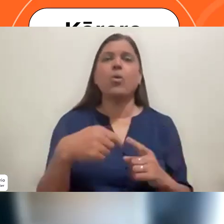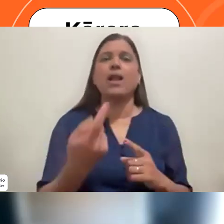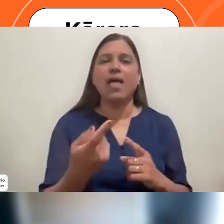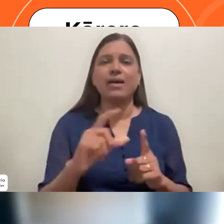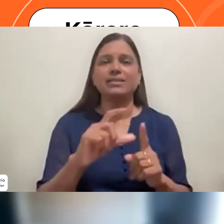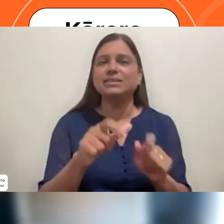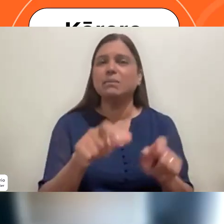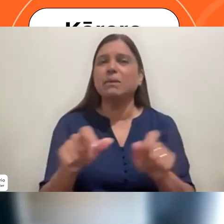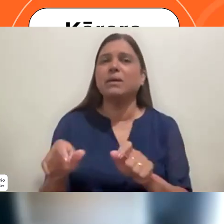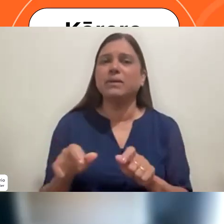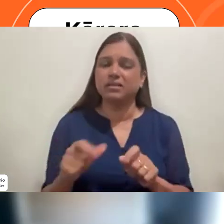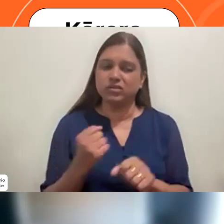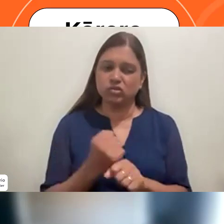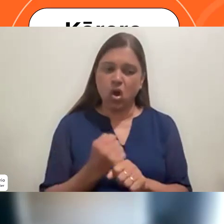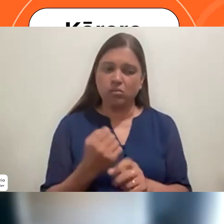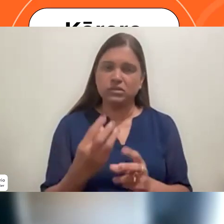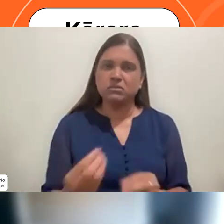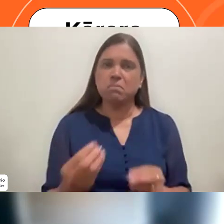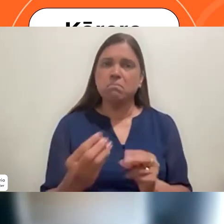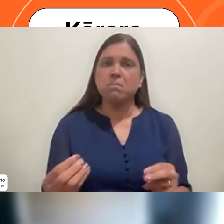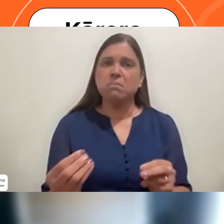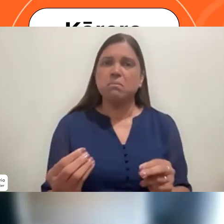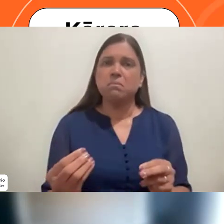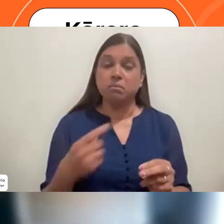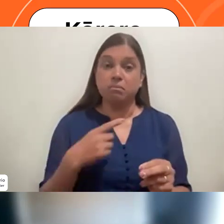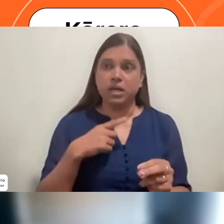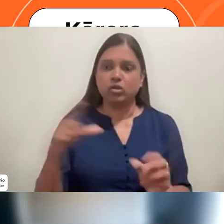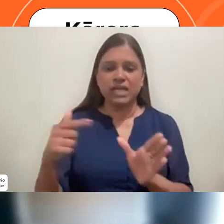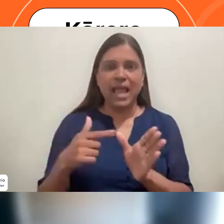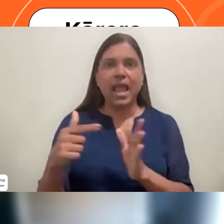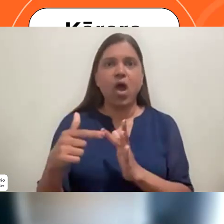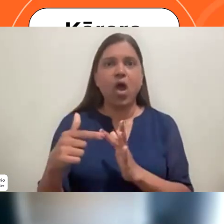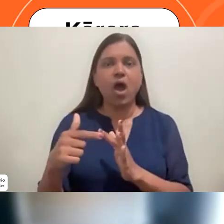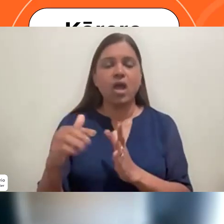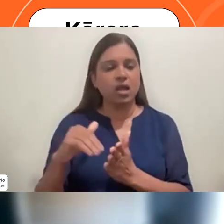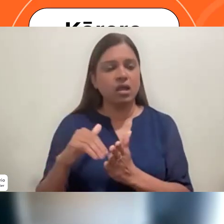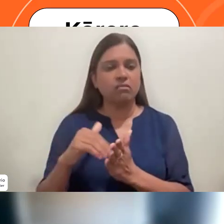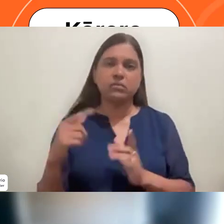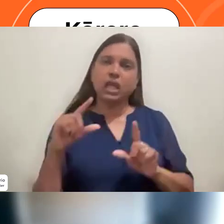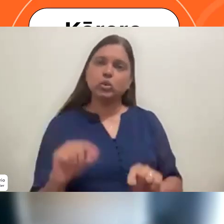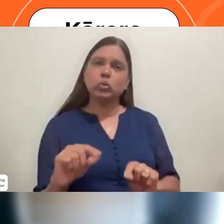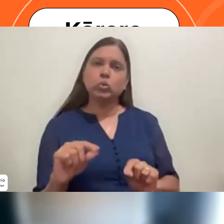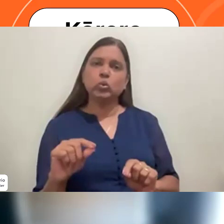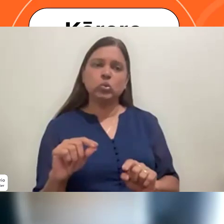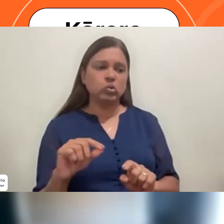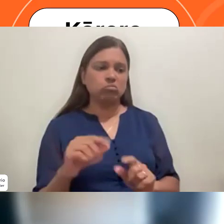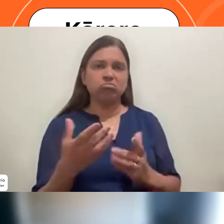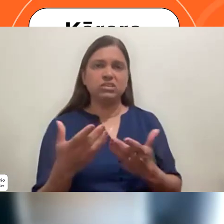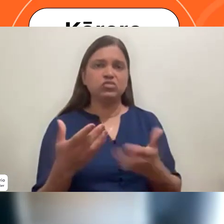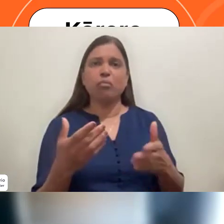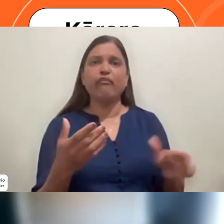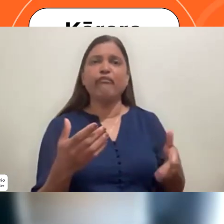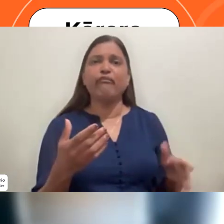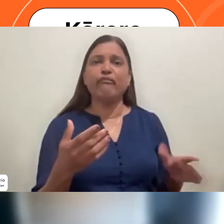so as the AI helps remove a lot of these disabilities from the world not being set up in